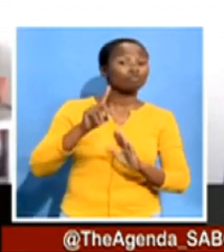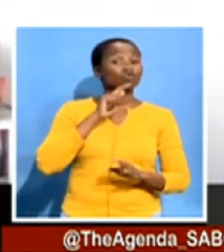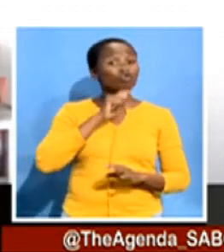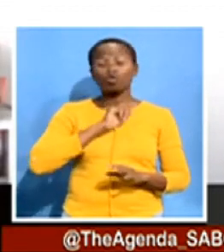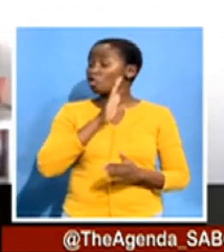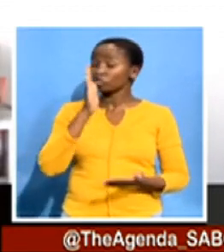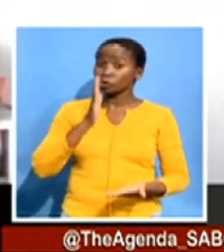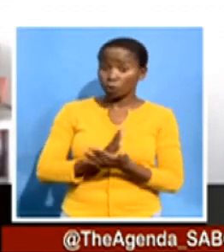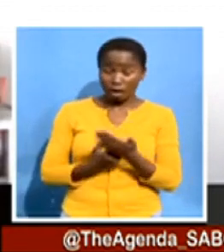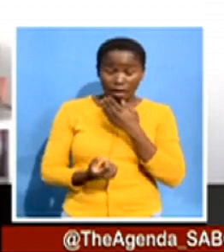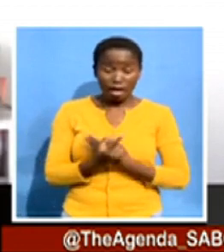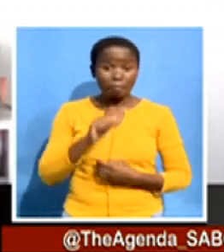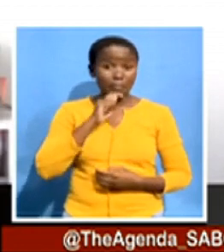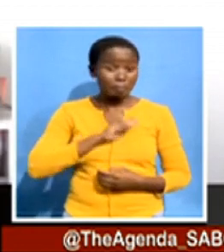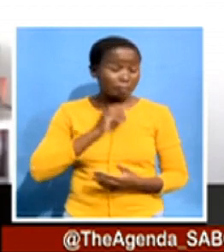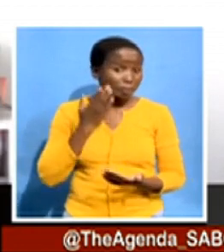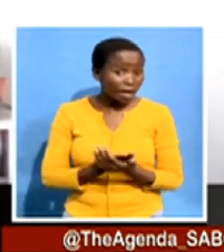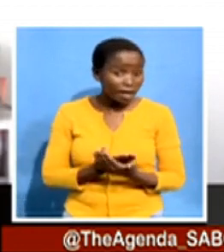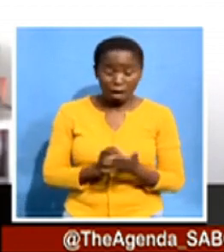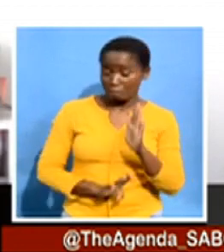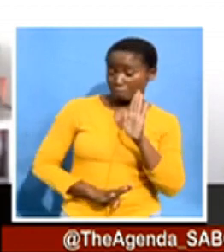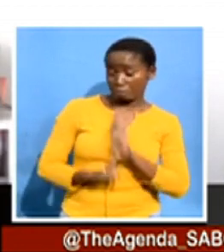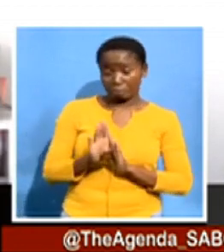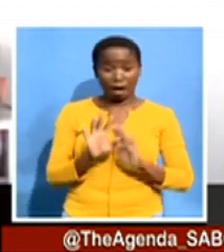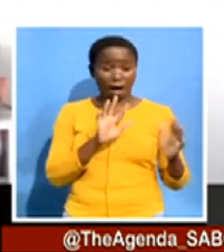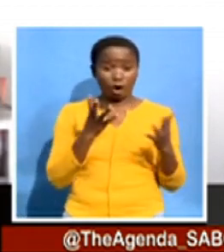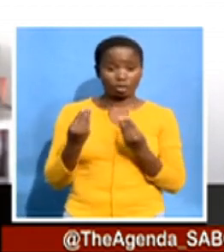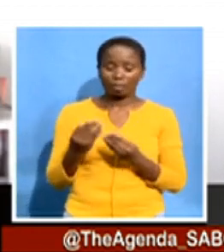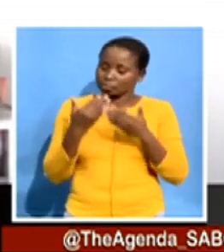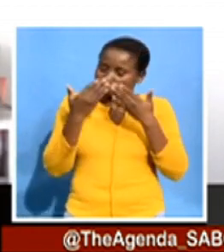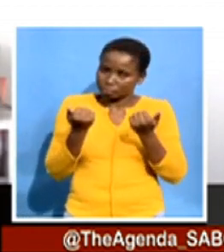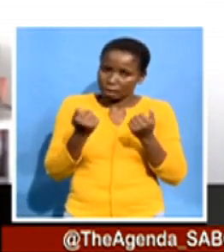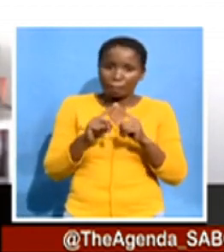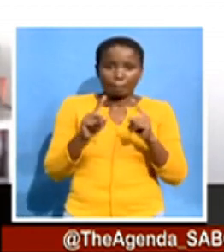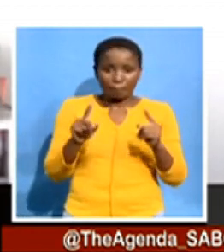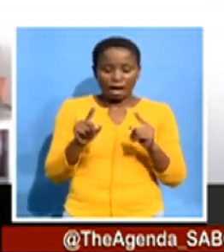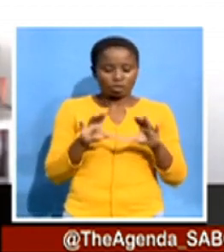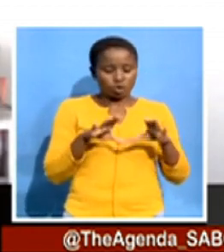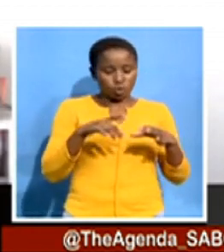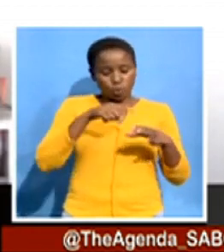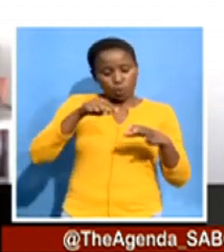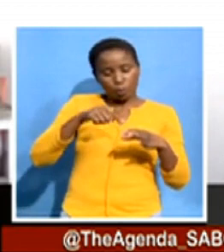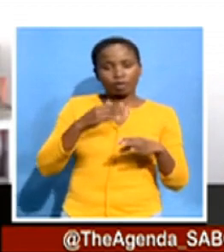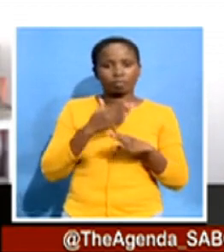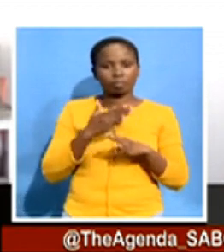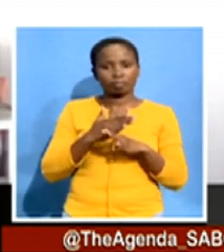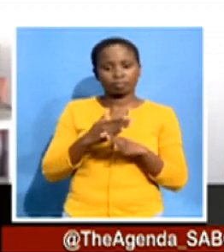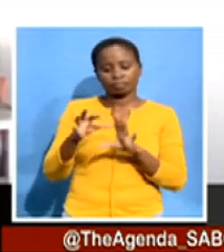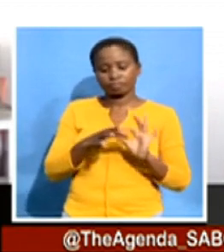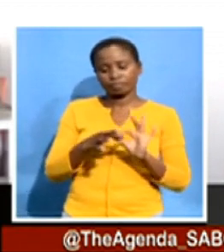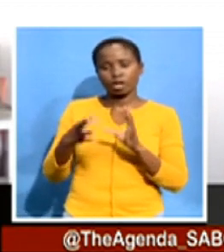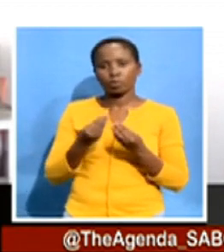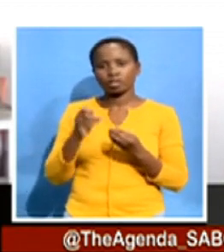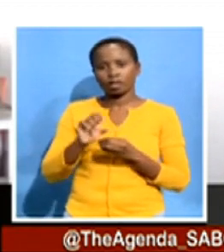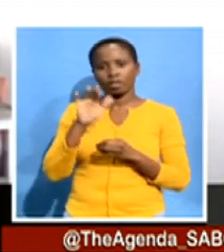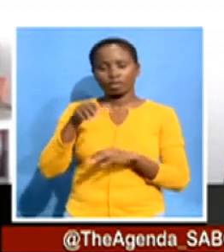be, but the modeling group that has worked with the South African Medical Modeling Group Consortium